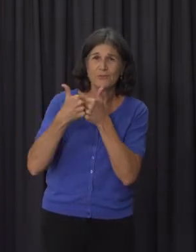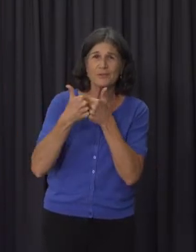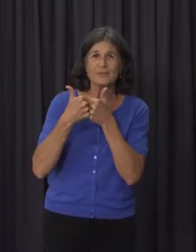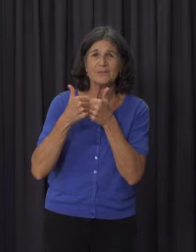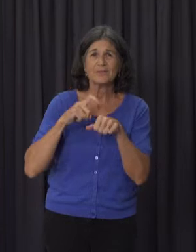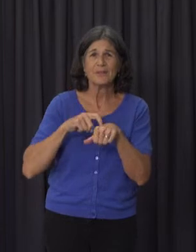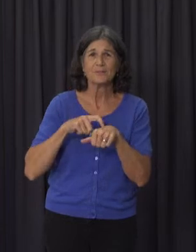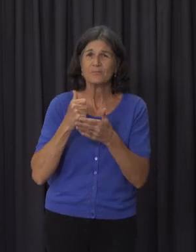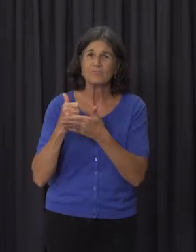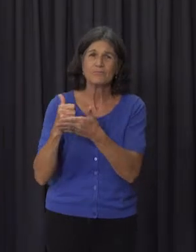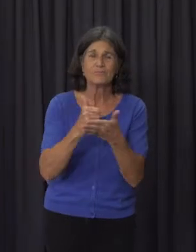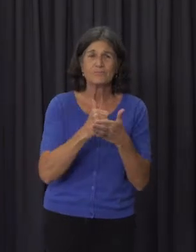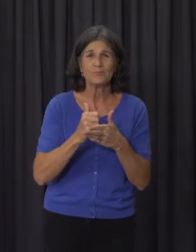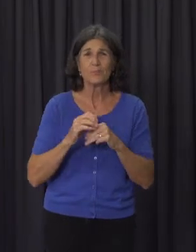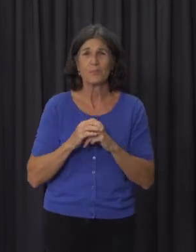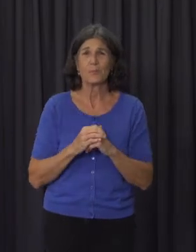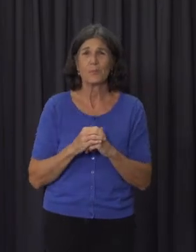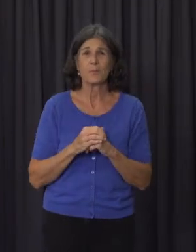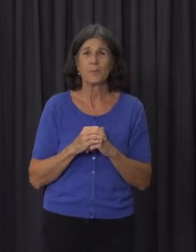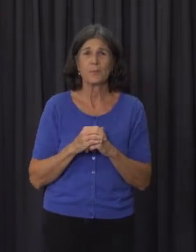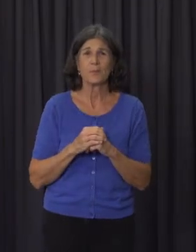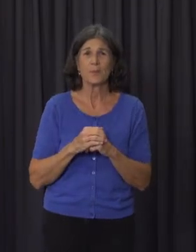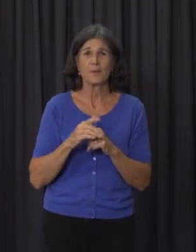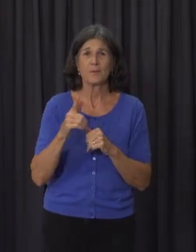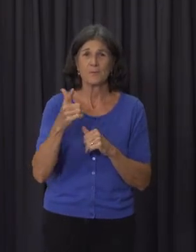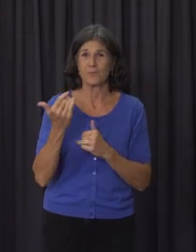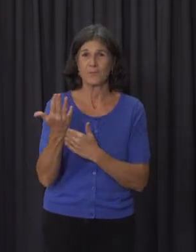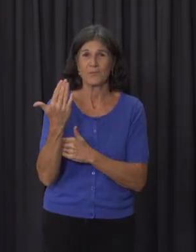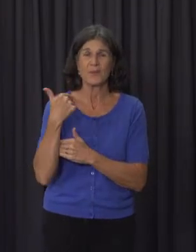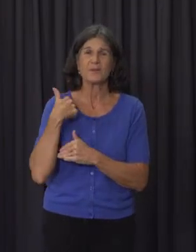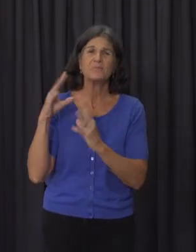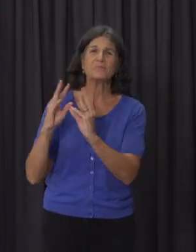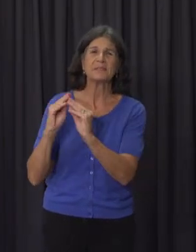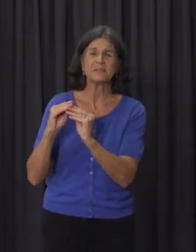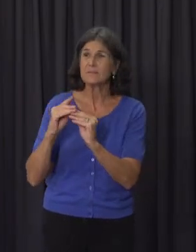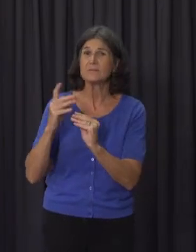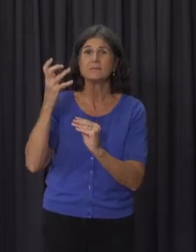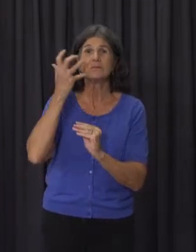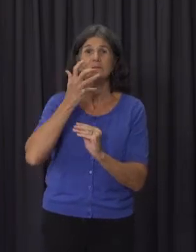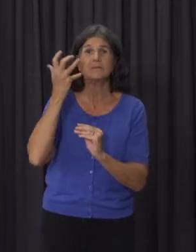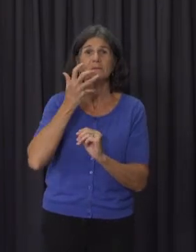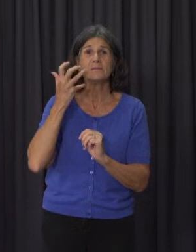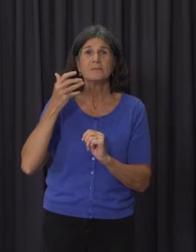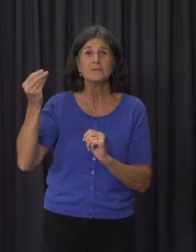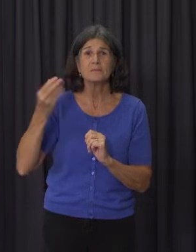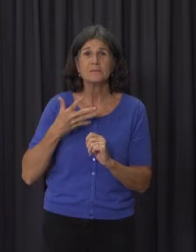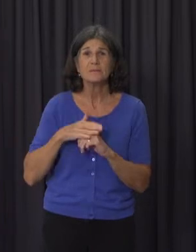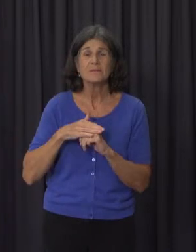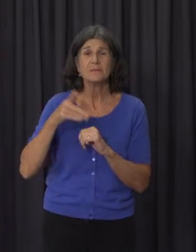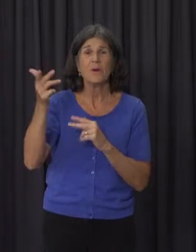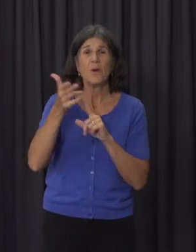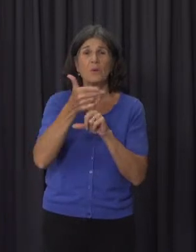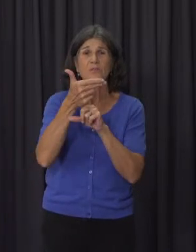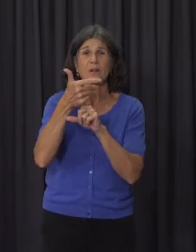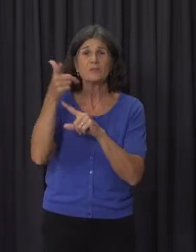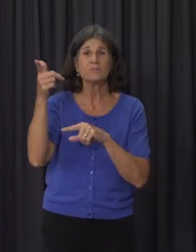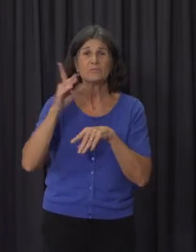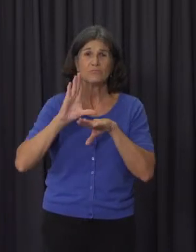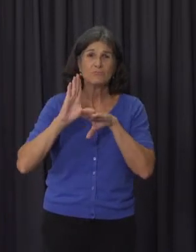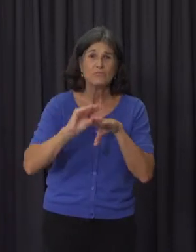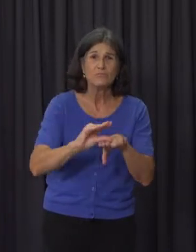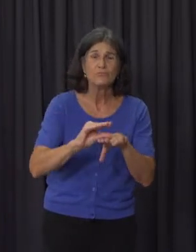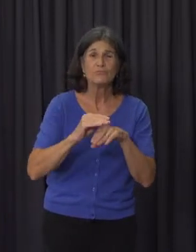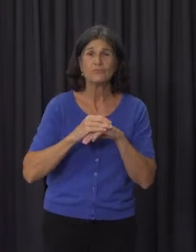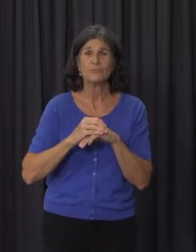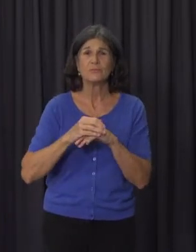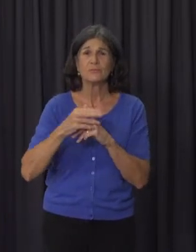today, I was made aware of hotels offering discounts on rooms, discounts on foods, waiving pet fees, allowing pets to